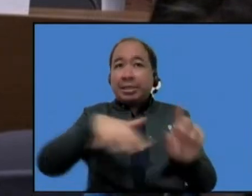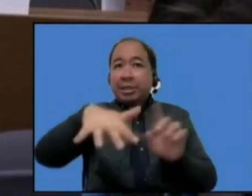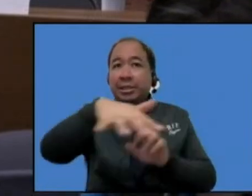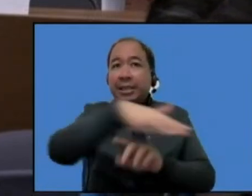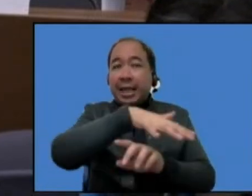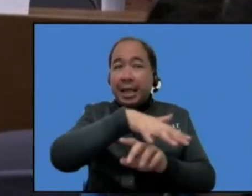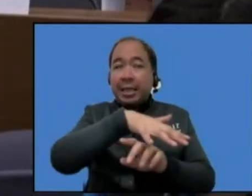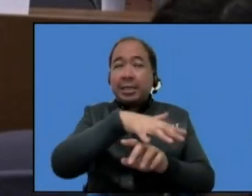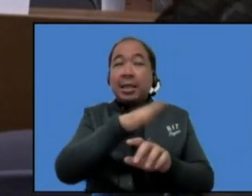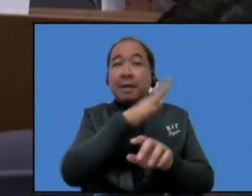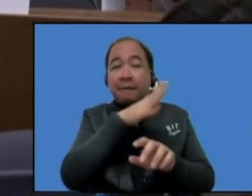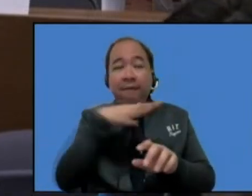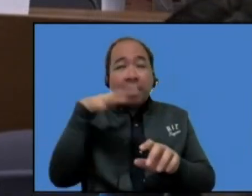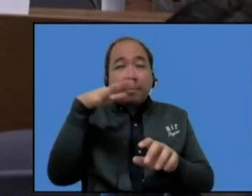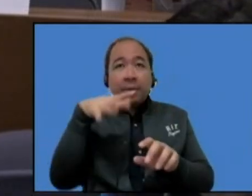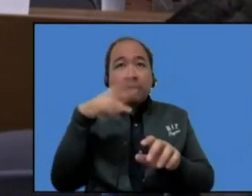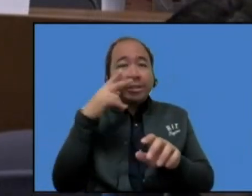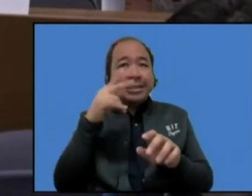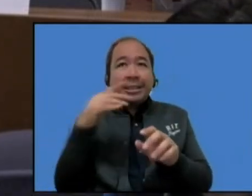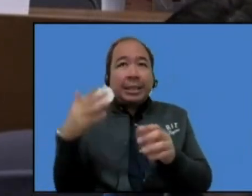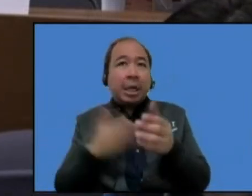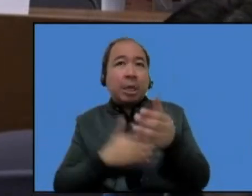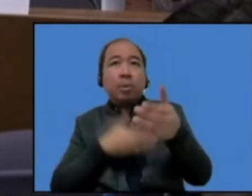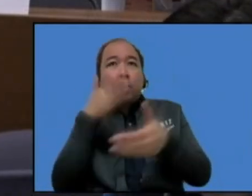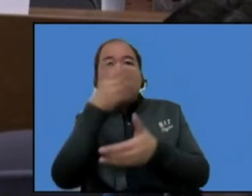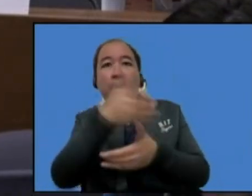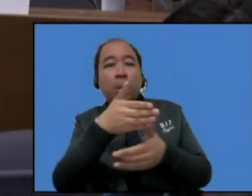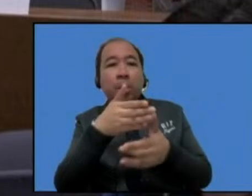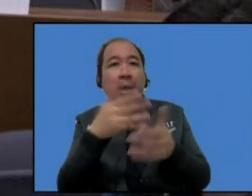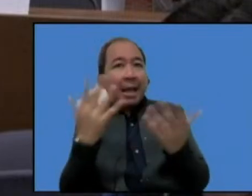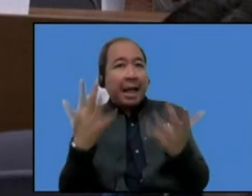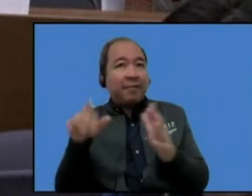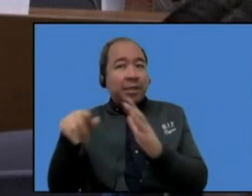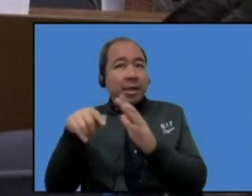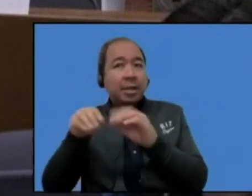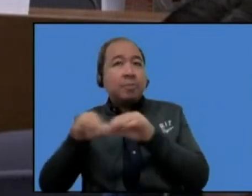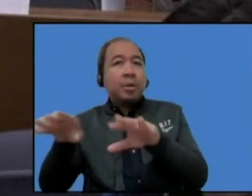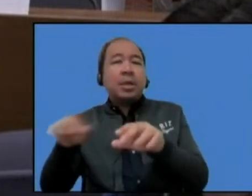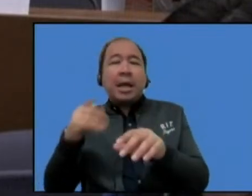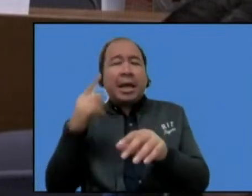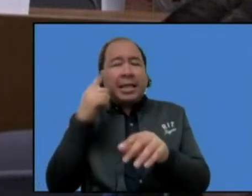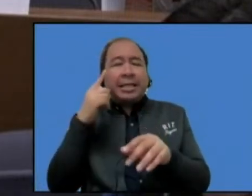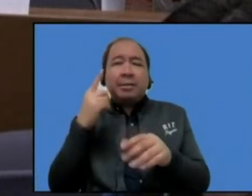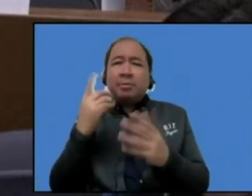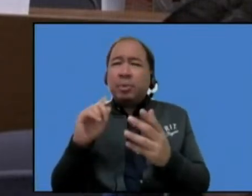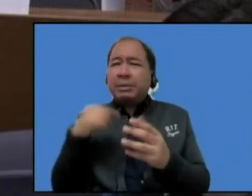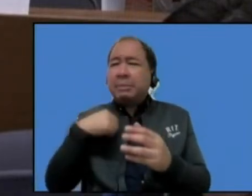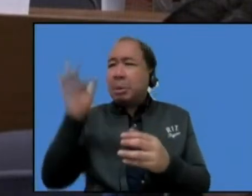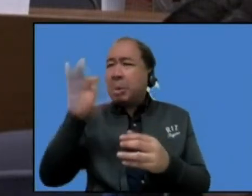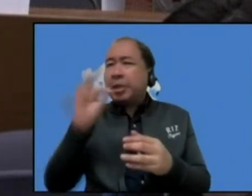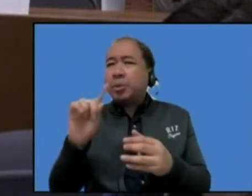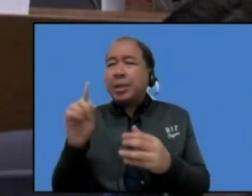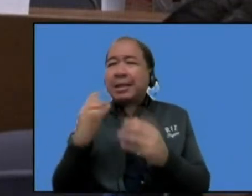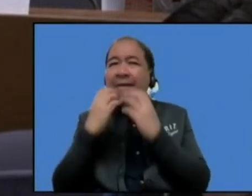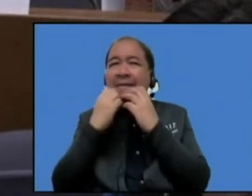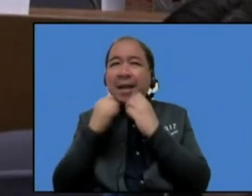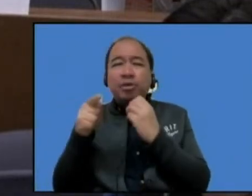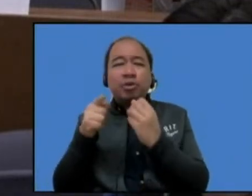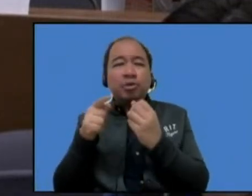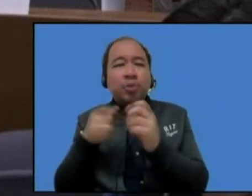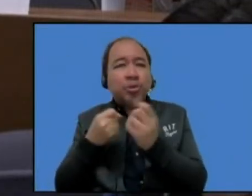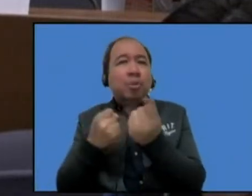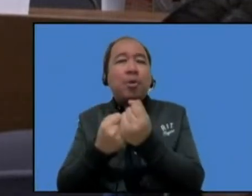program. I want to know what values you stood by when you went there to do that program. And you did not extend